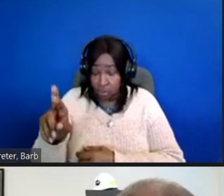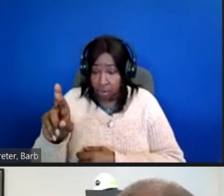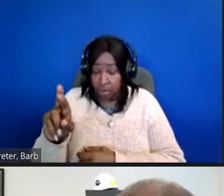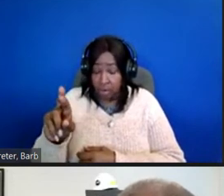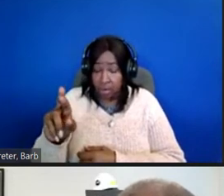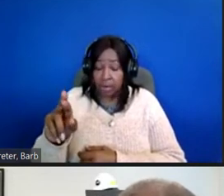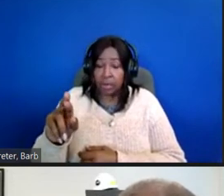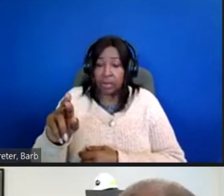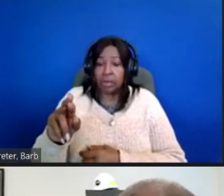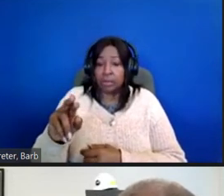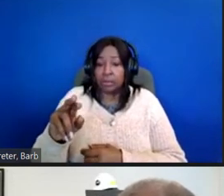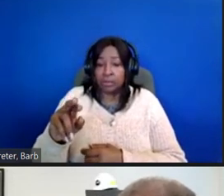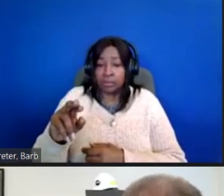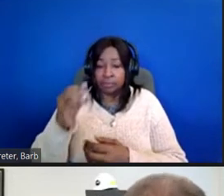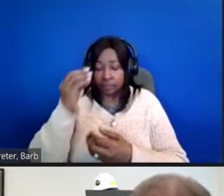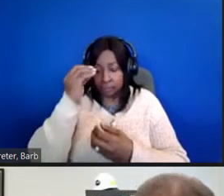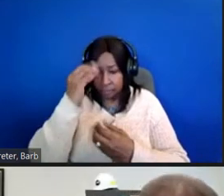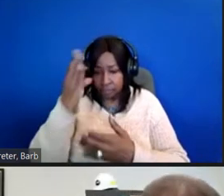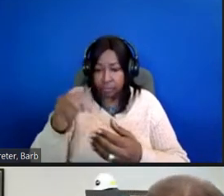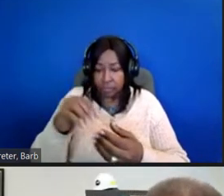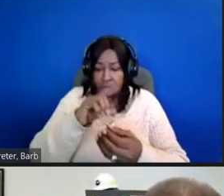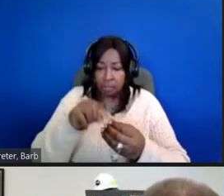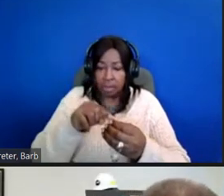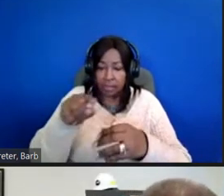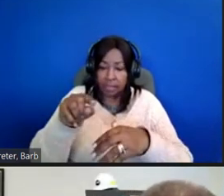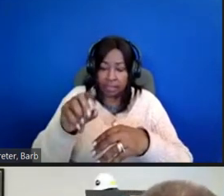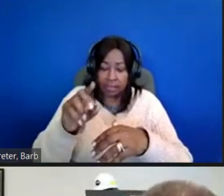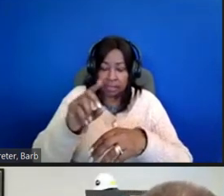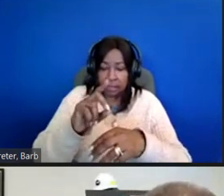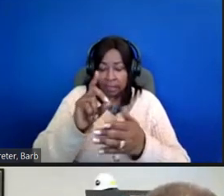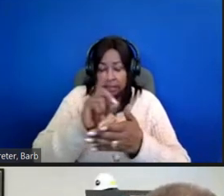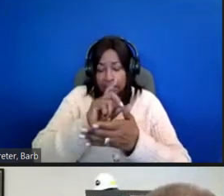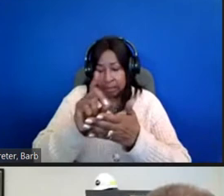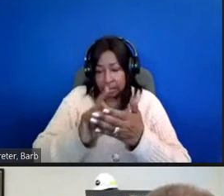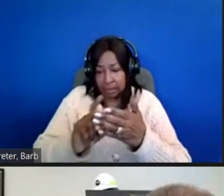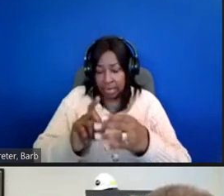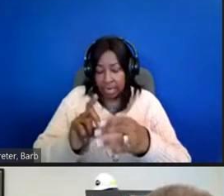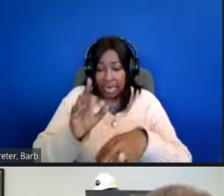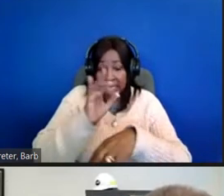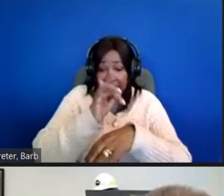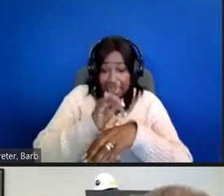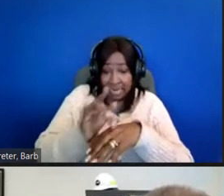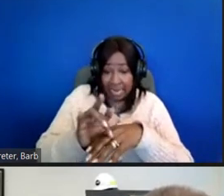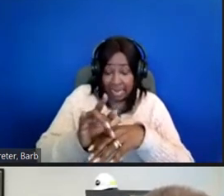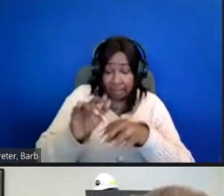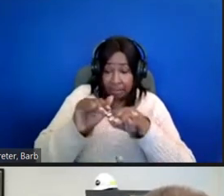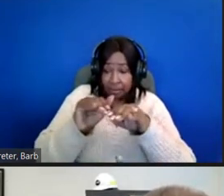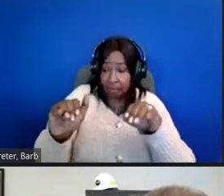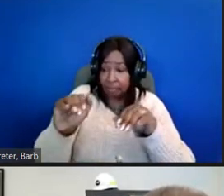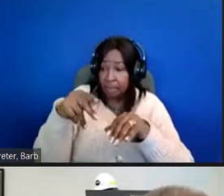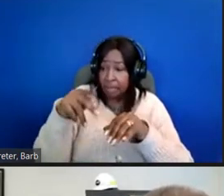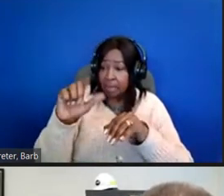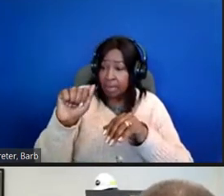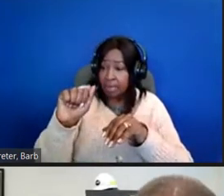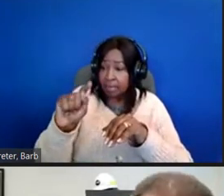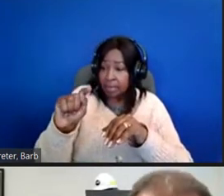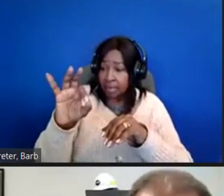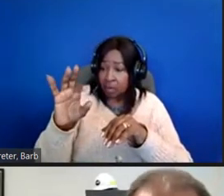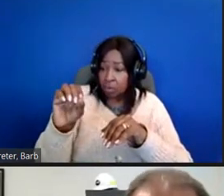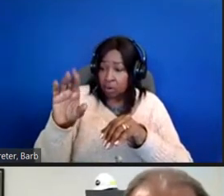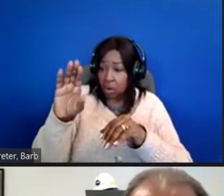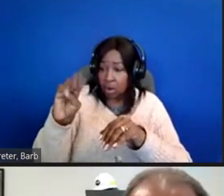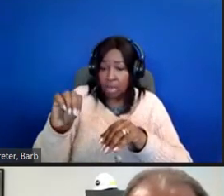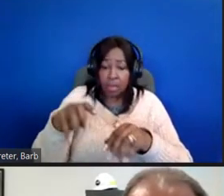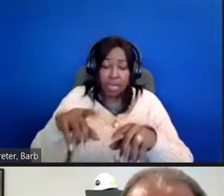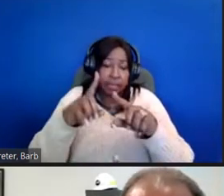And even then, depending on that station, it might not still be perfect, depending on